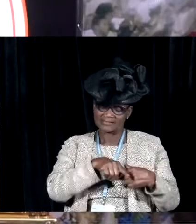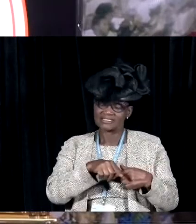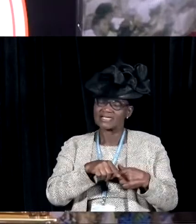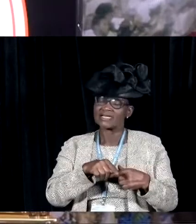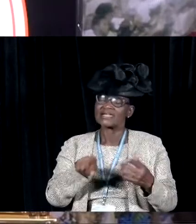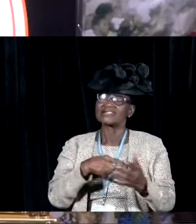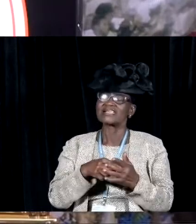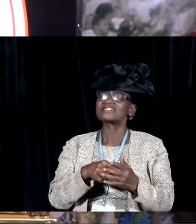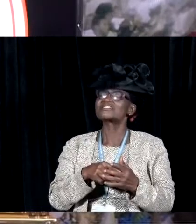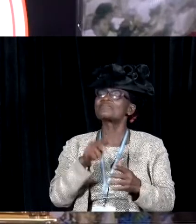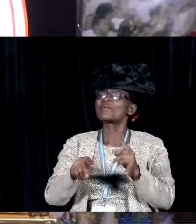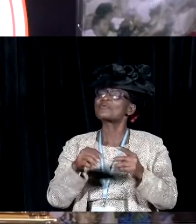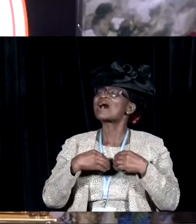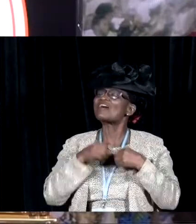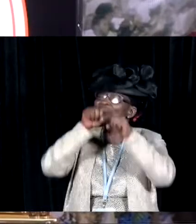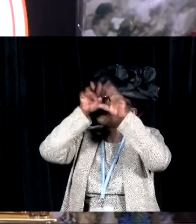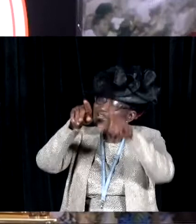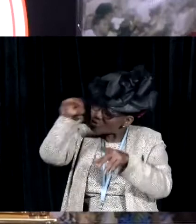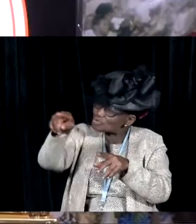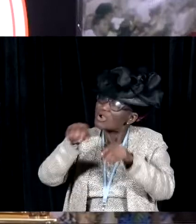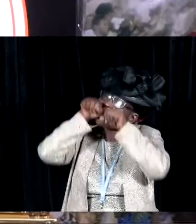had blessed you, bless them.